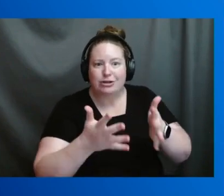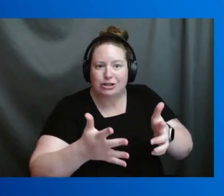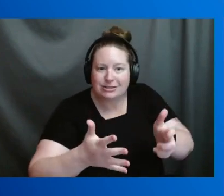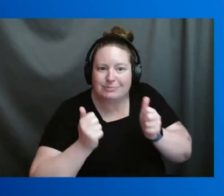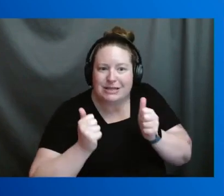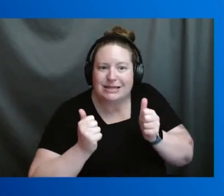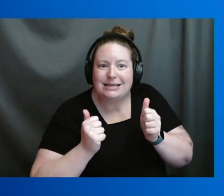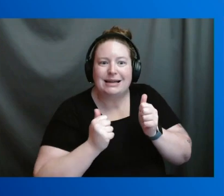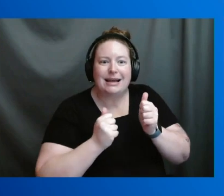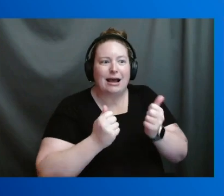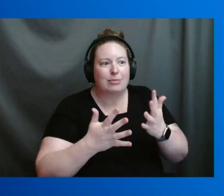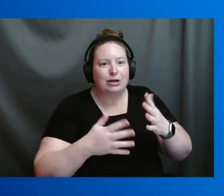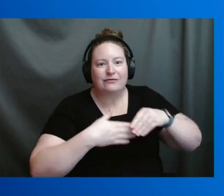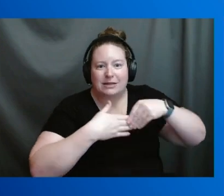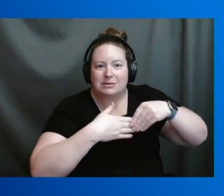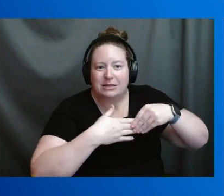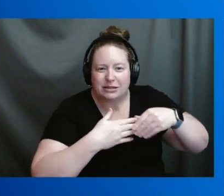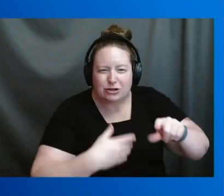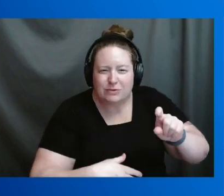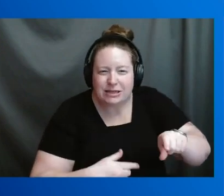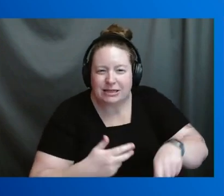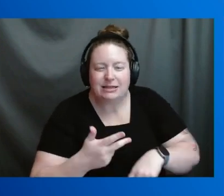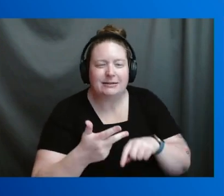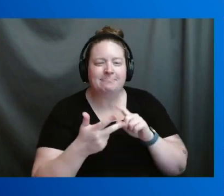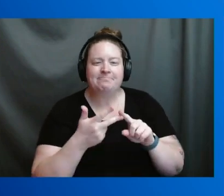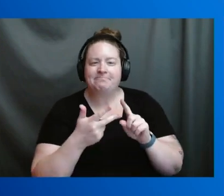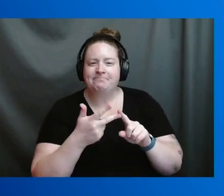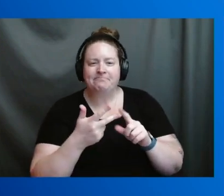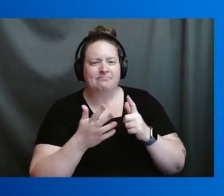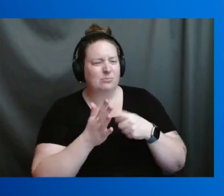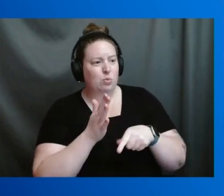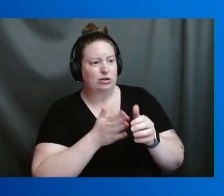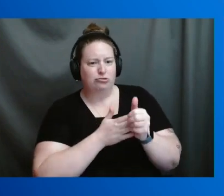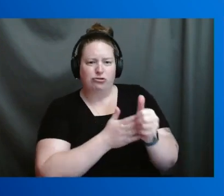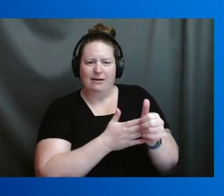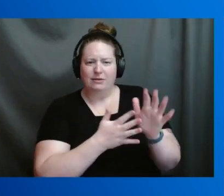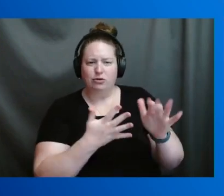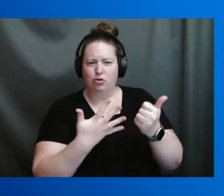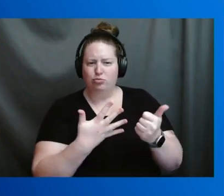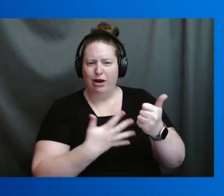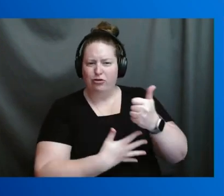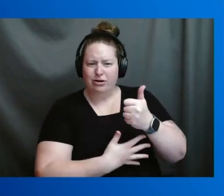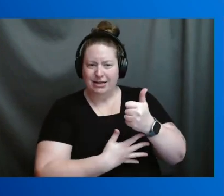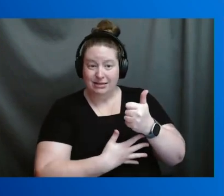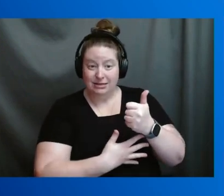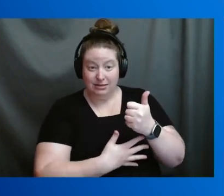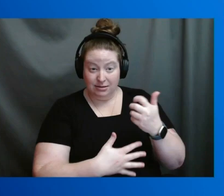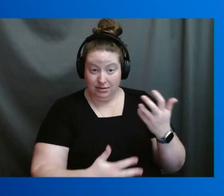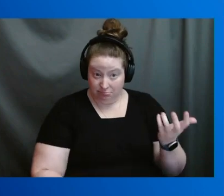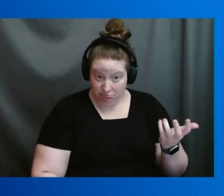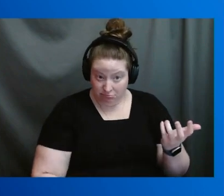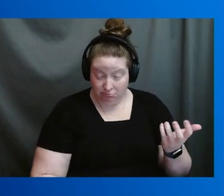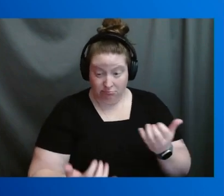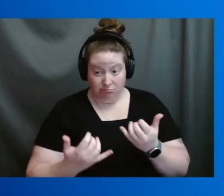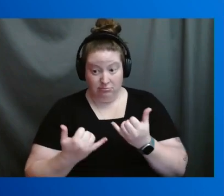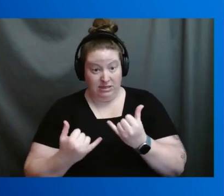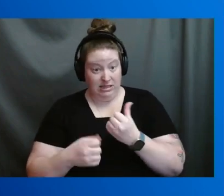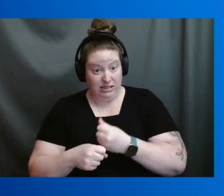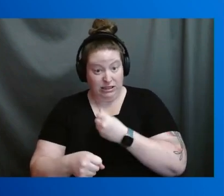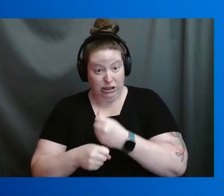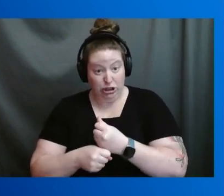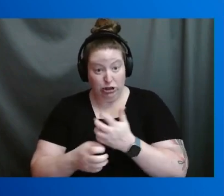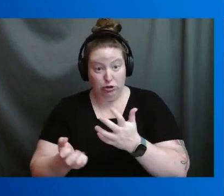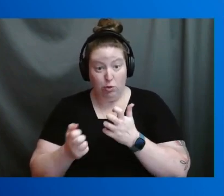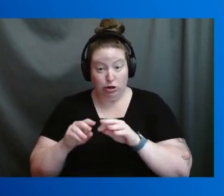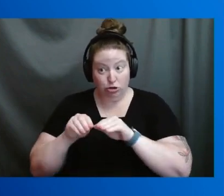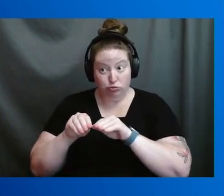you need? There's the aspect of what's driving your priorities at that particular point. Are you in a year where you're trying to gain new markets, or